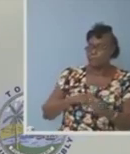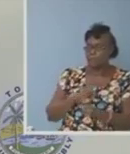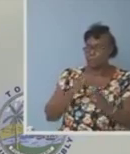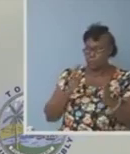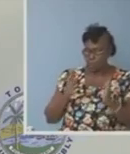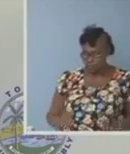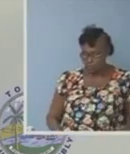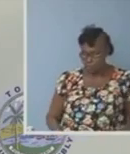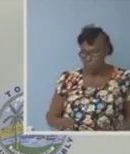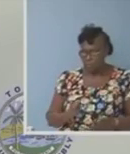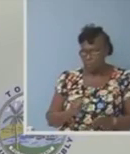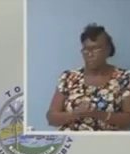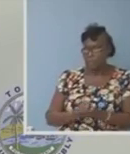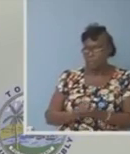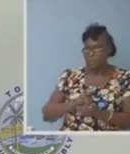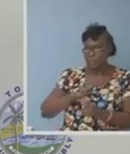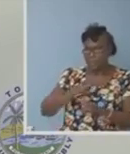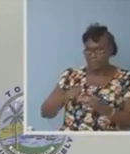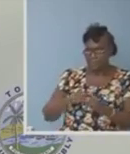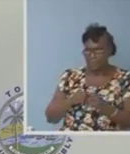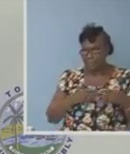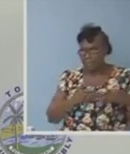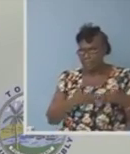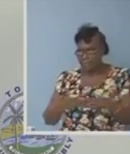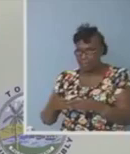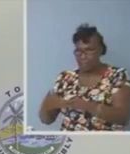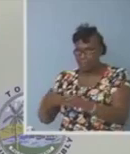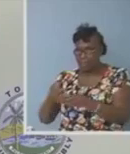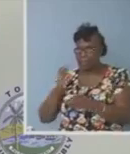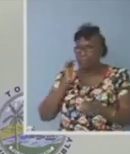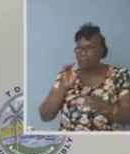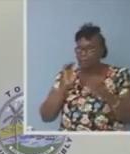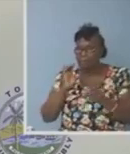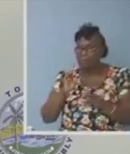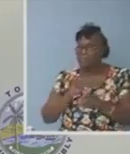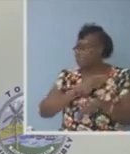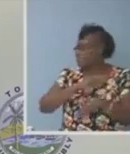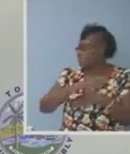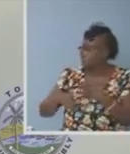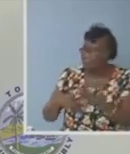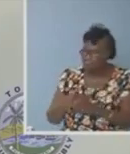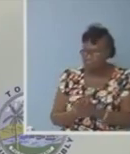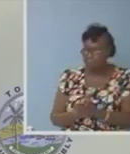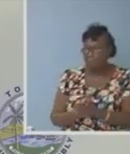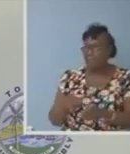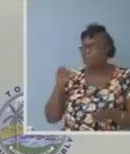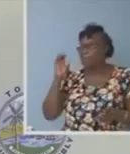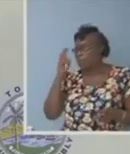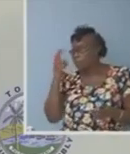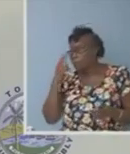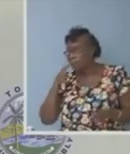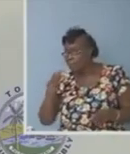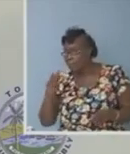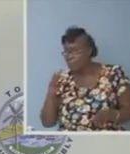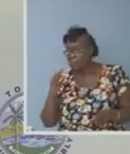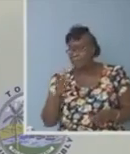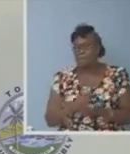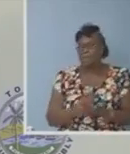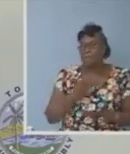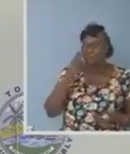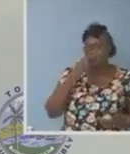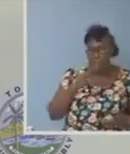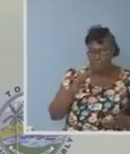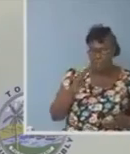school psychologists, guidance counselors would be required to regularly check in on high-risk